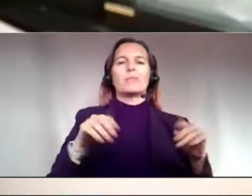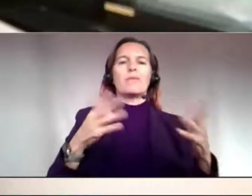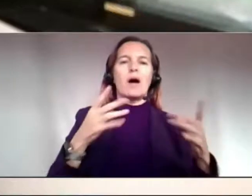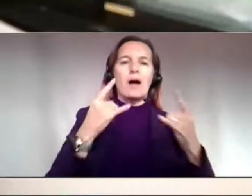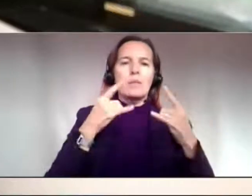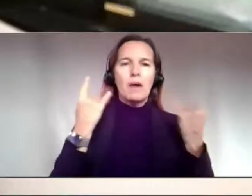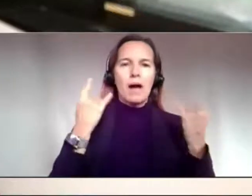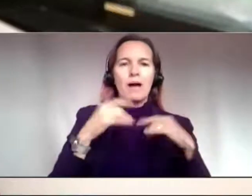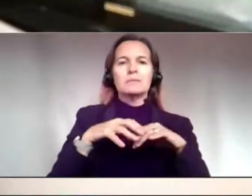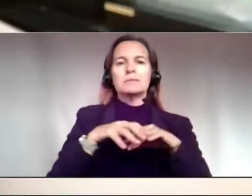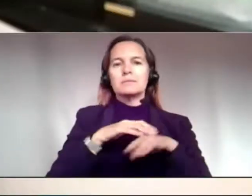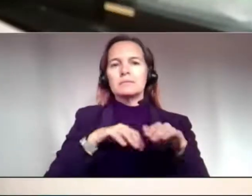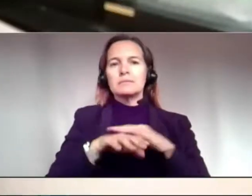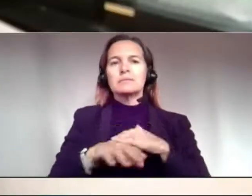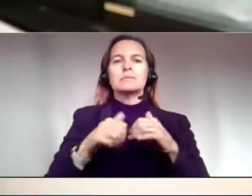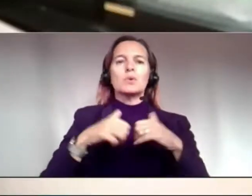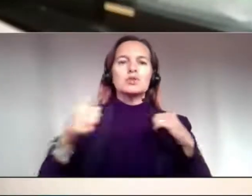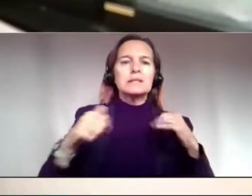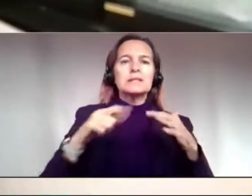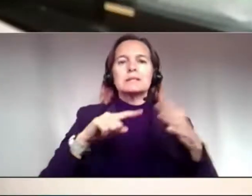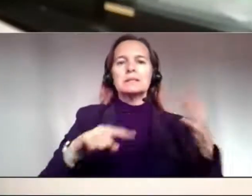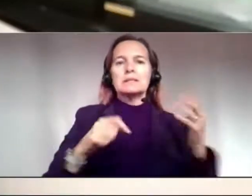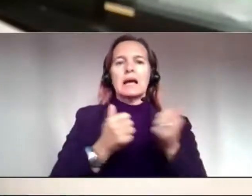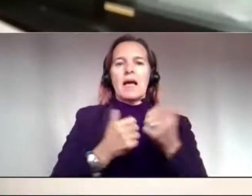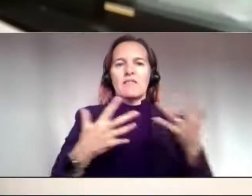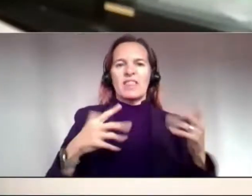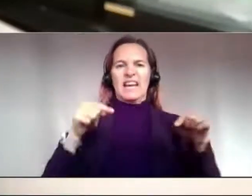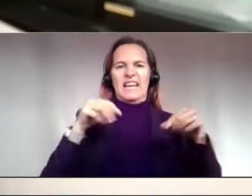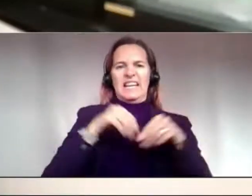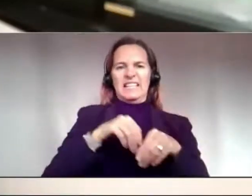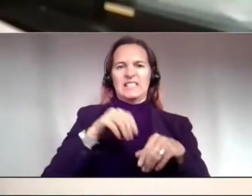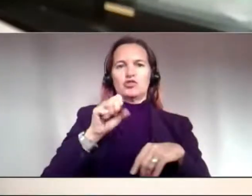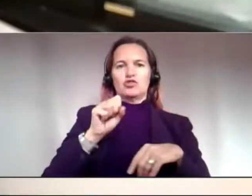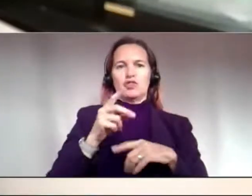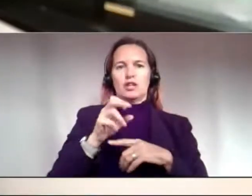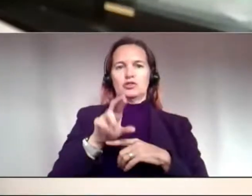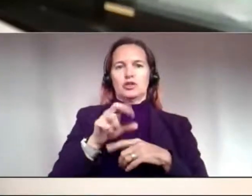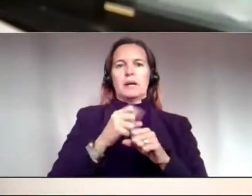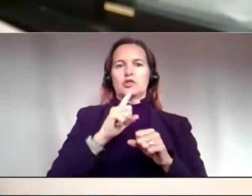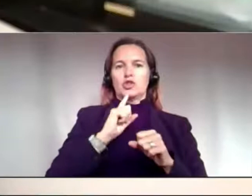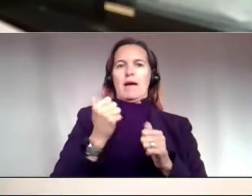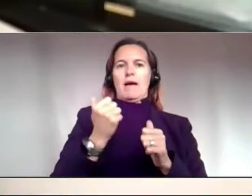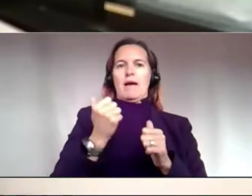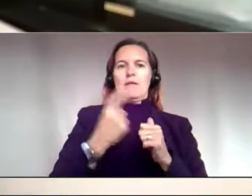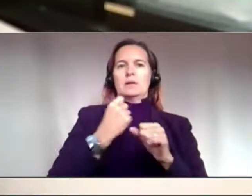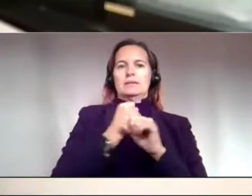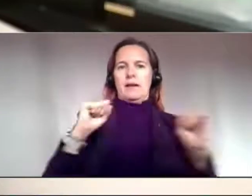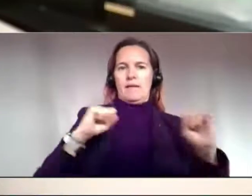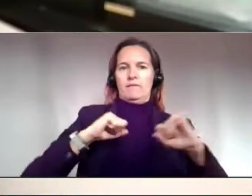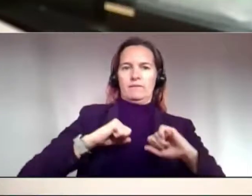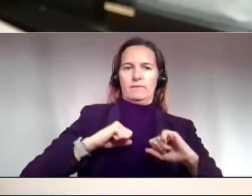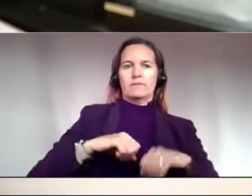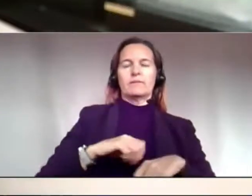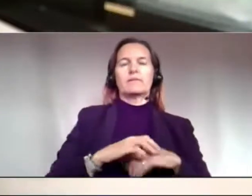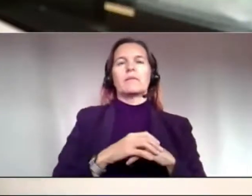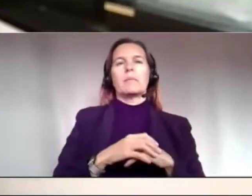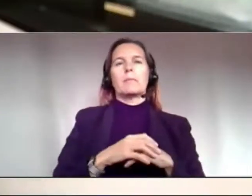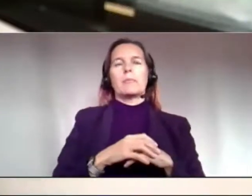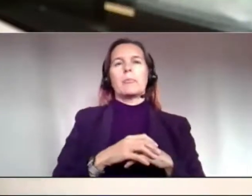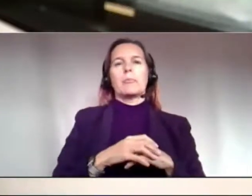distancing, and masking at the shelters to keep people safe from COVID as they try and remain safe from the